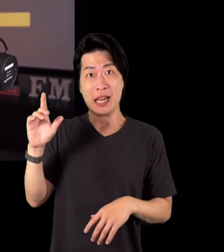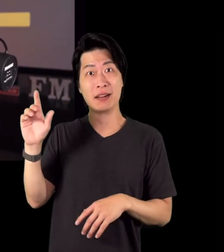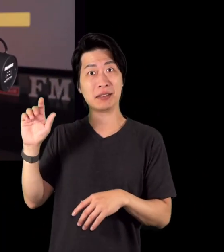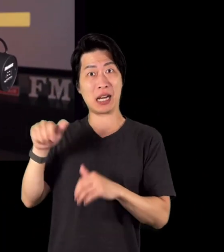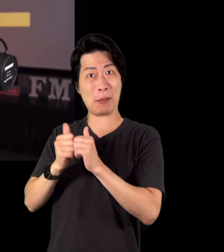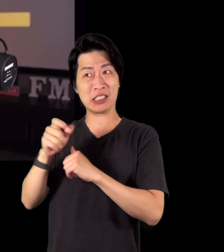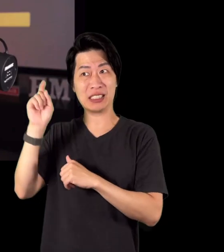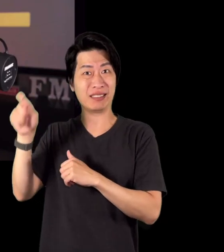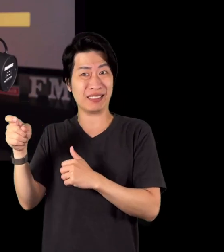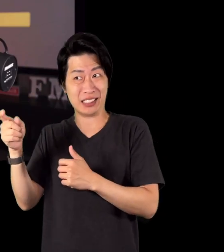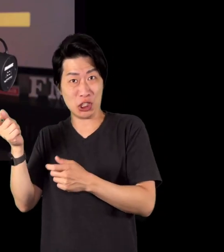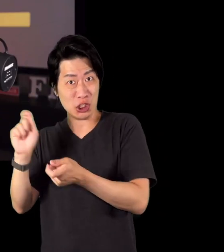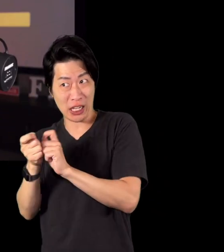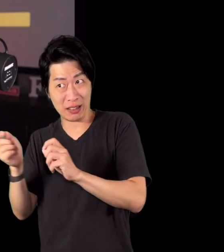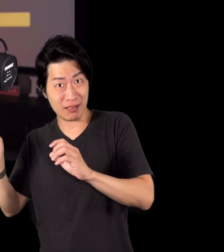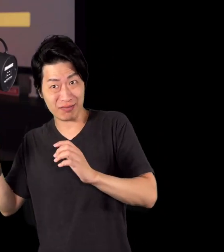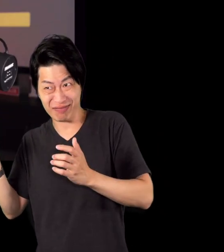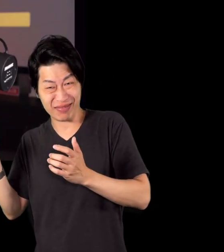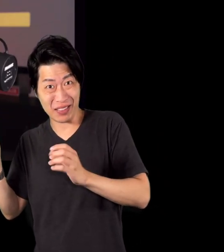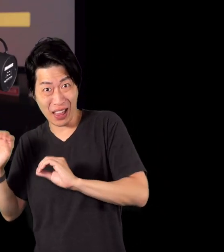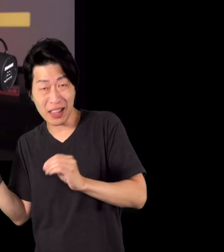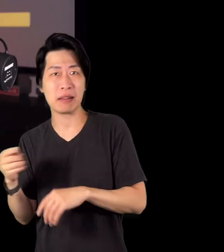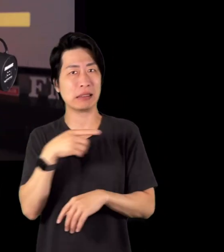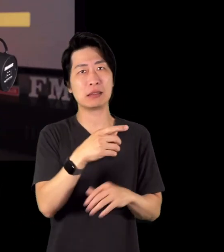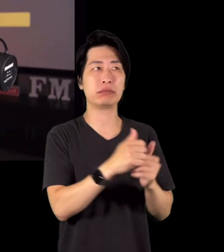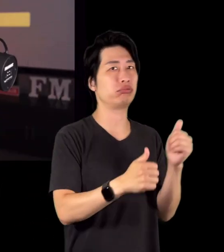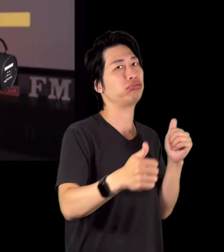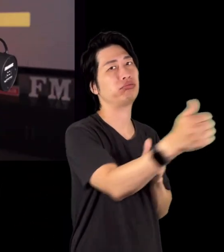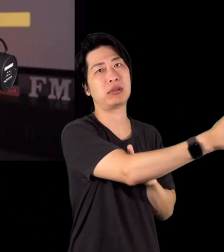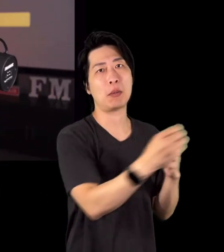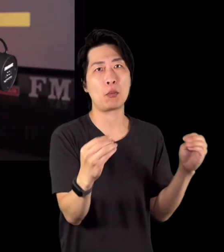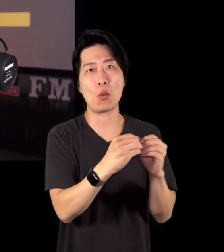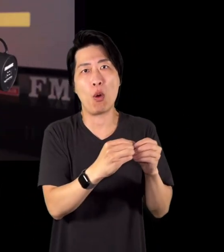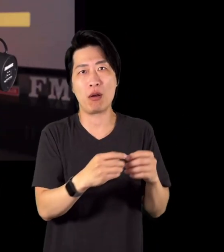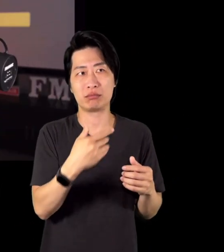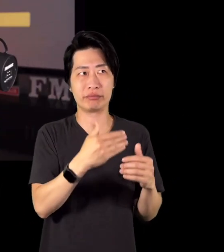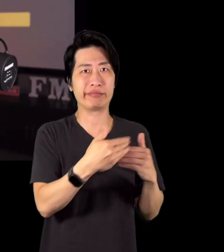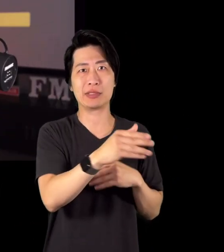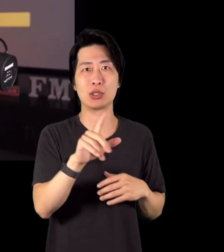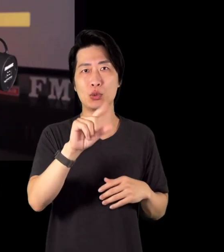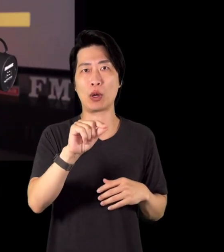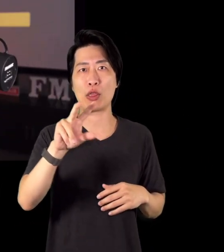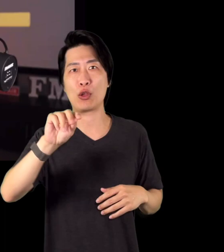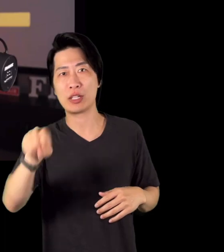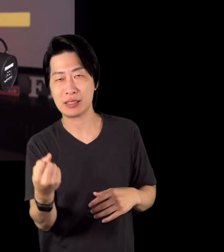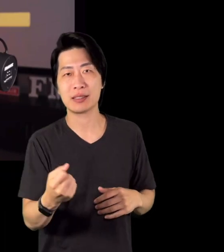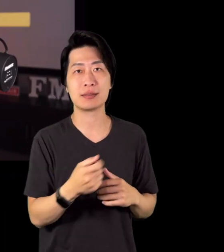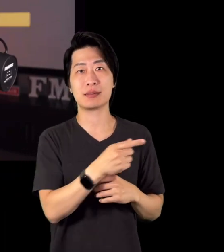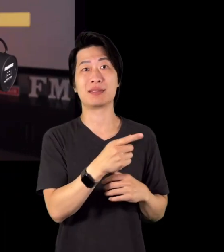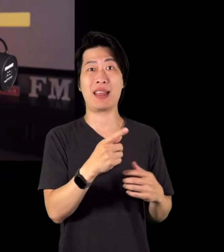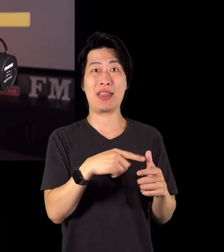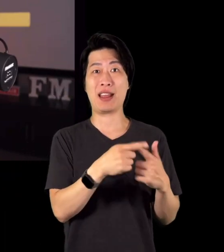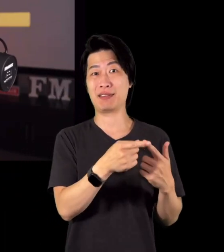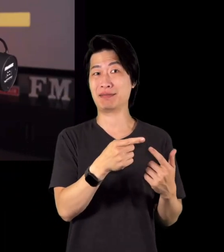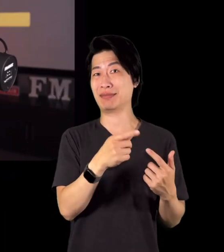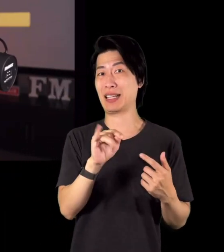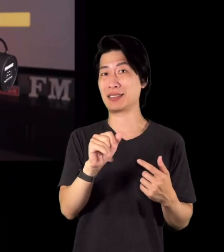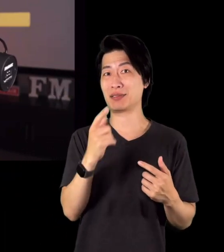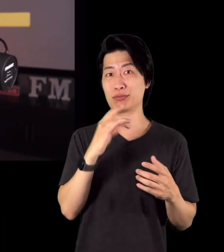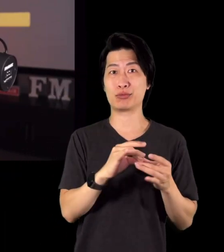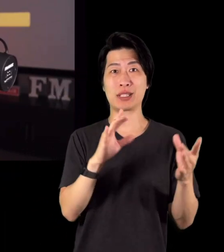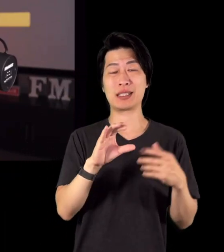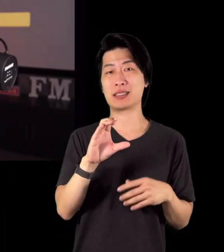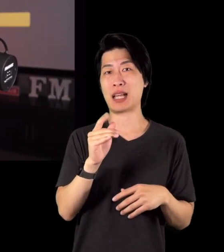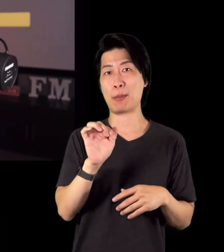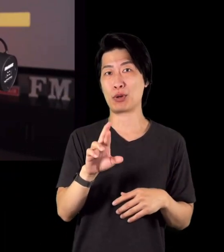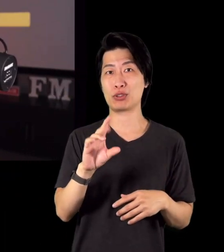the competition, this lead is likely to continue into the next decade and potentially even widen as Tesla releases its pickup truck and